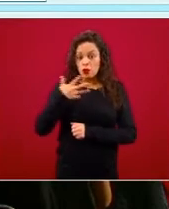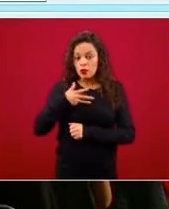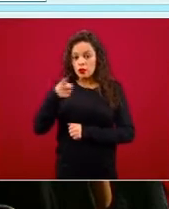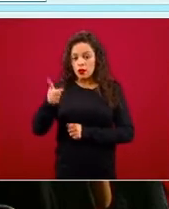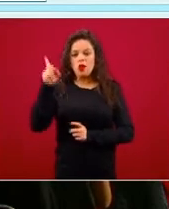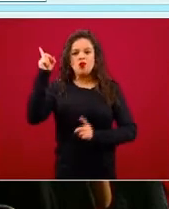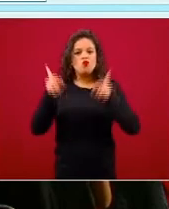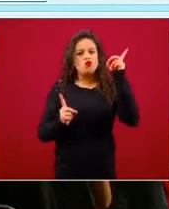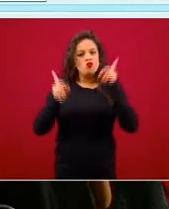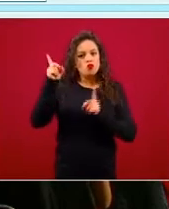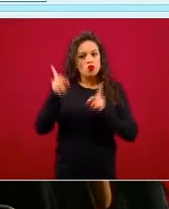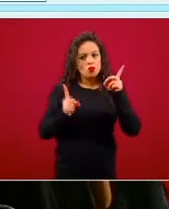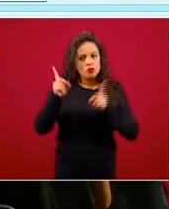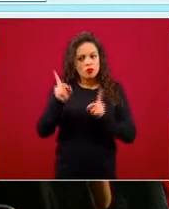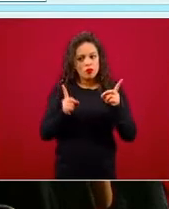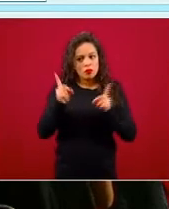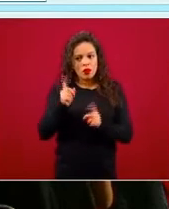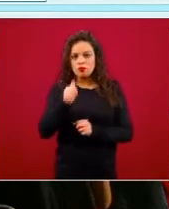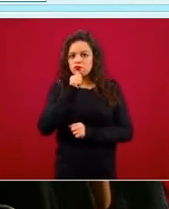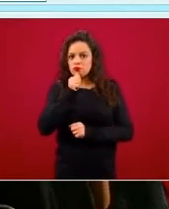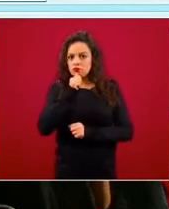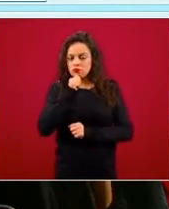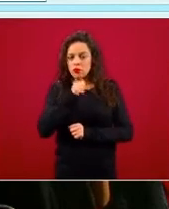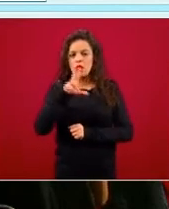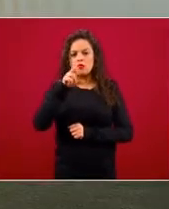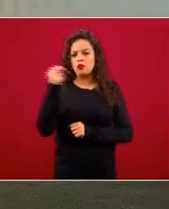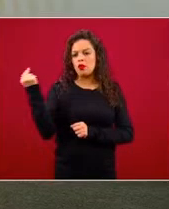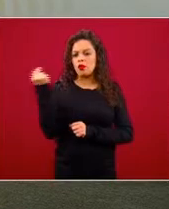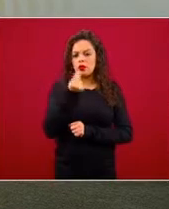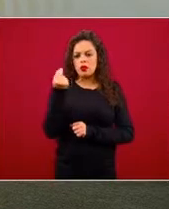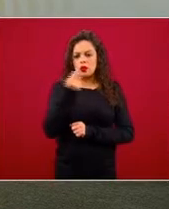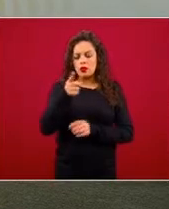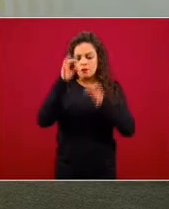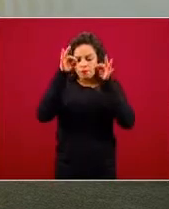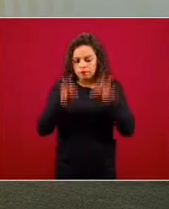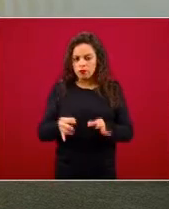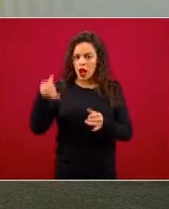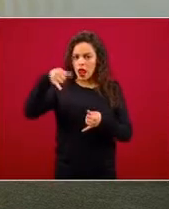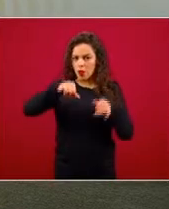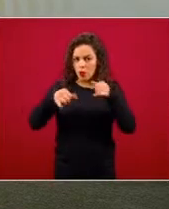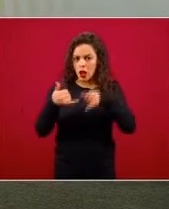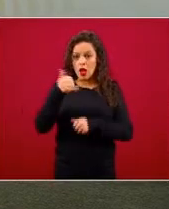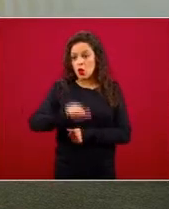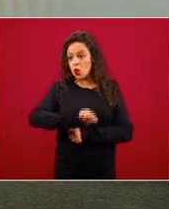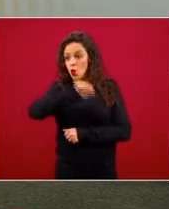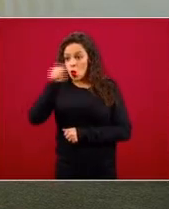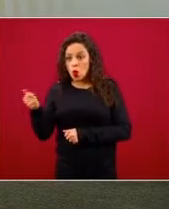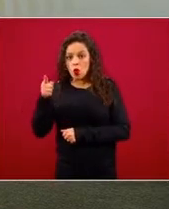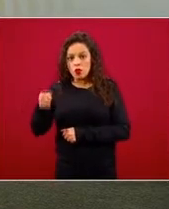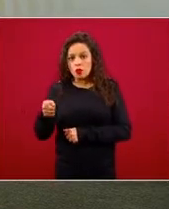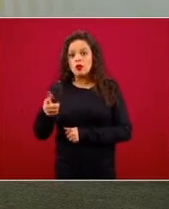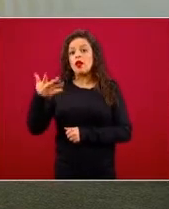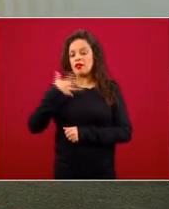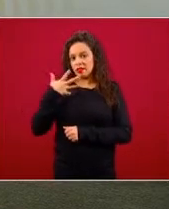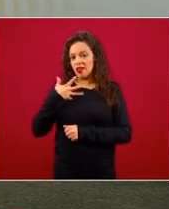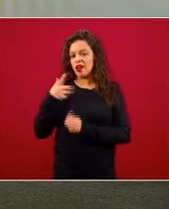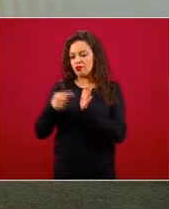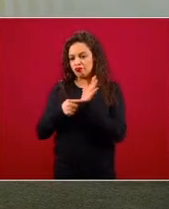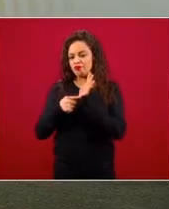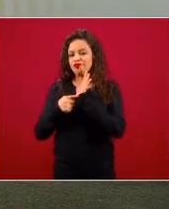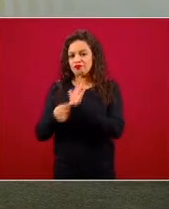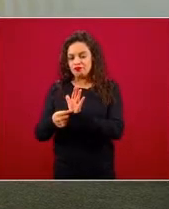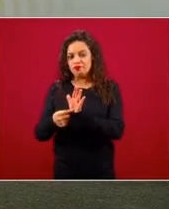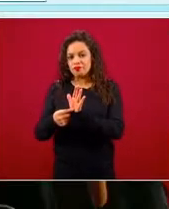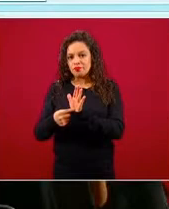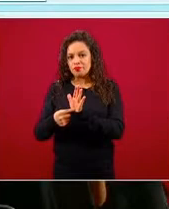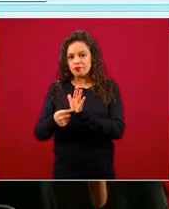not require laboratory confirmation, and the other probable cases where we do have evidence that